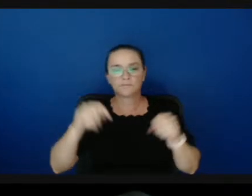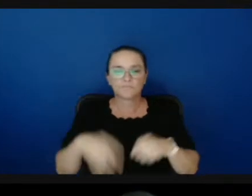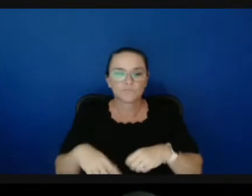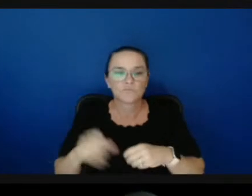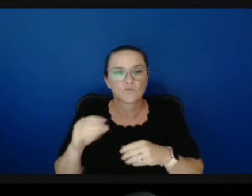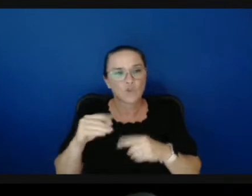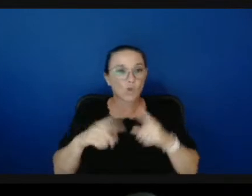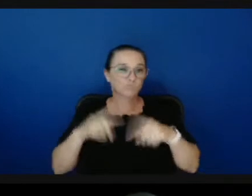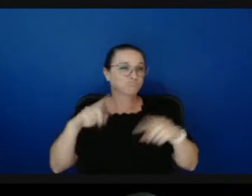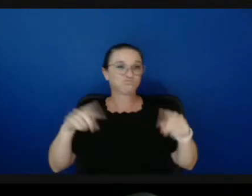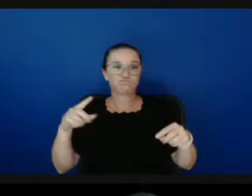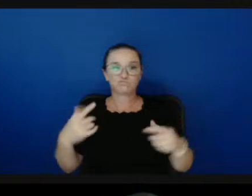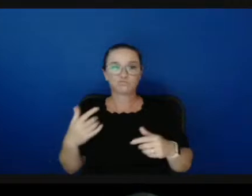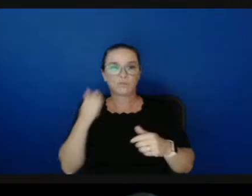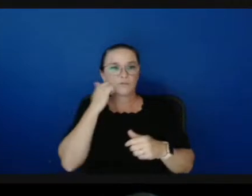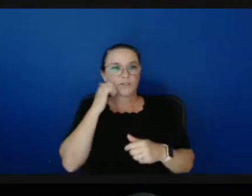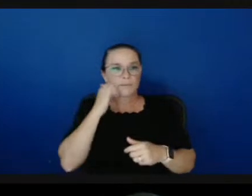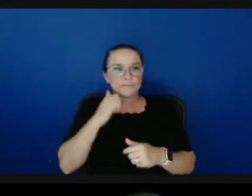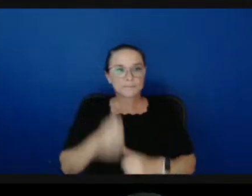well.